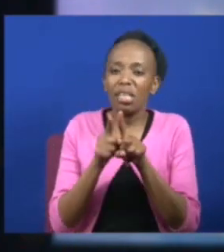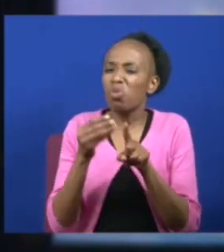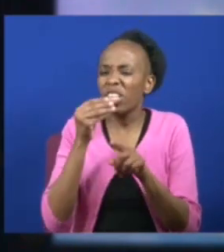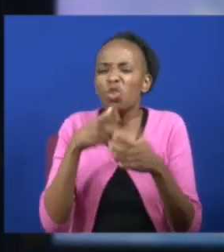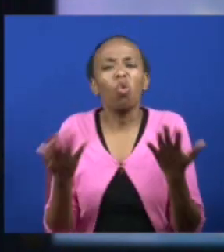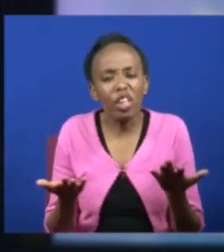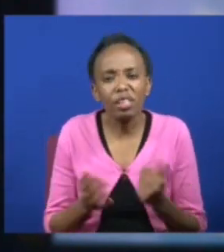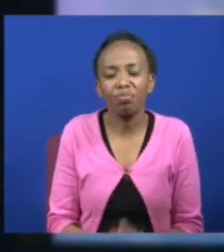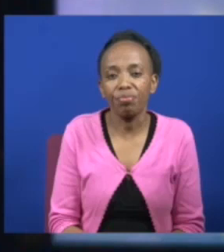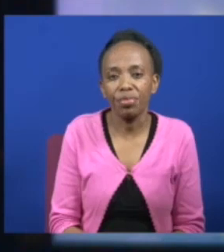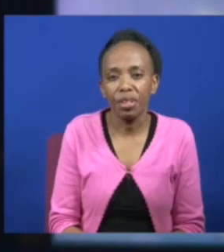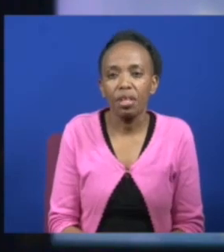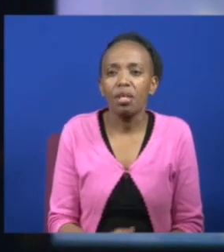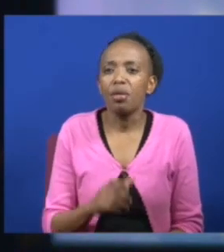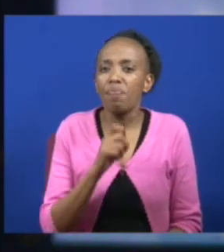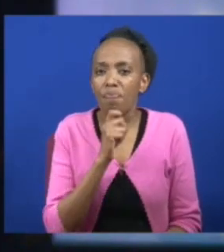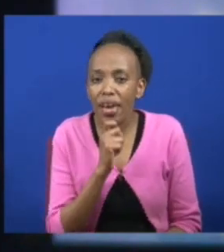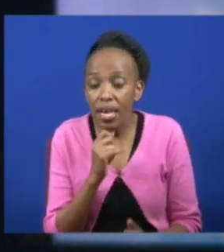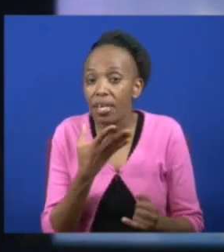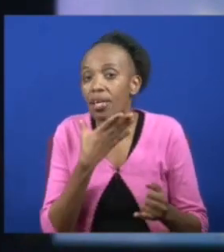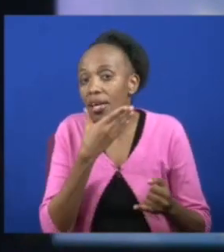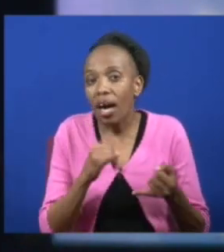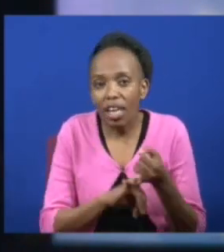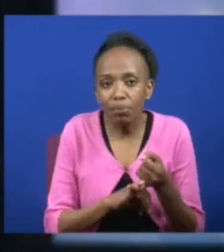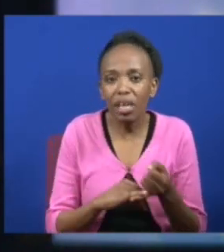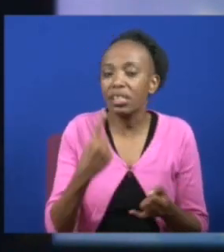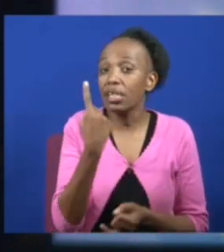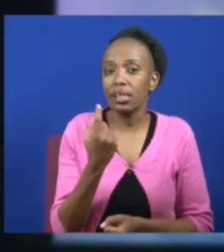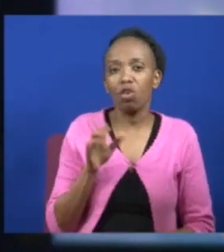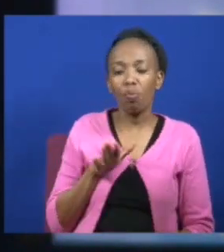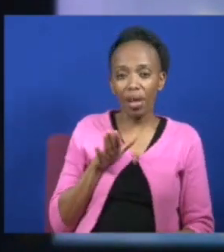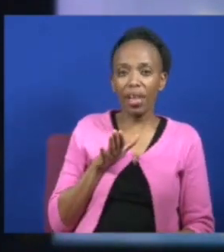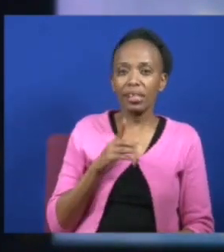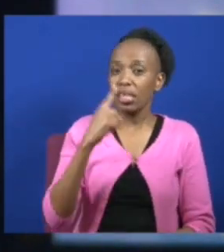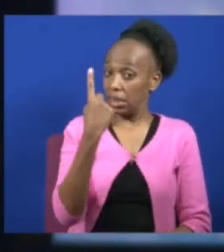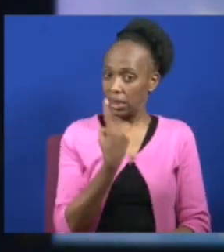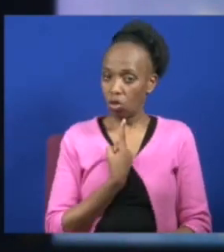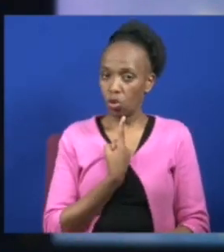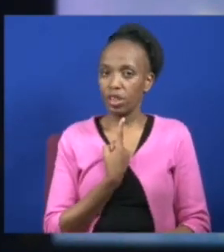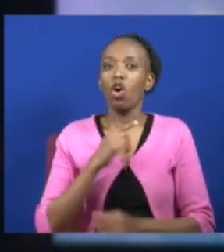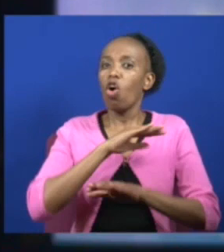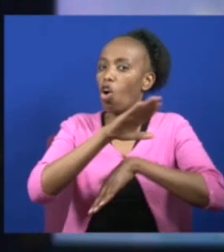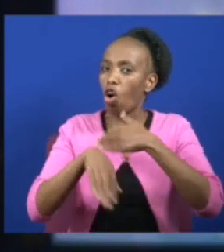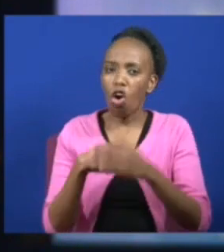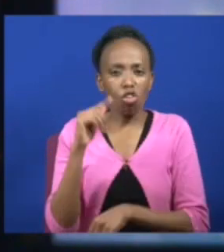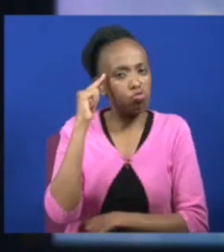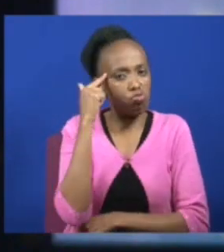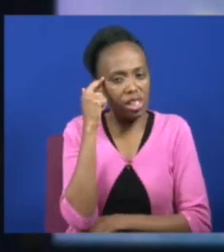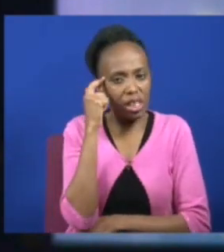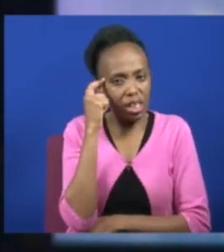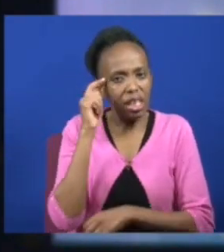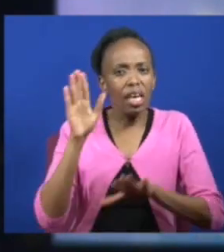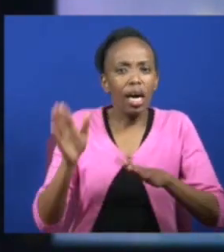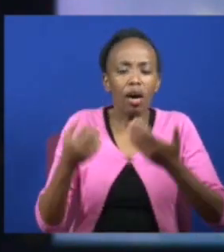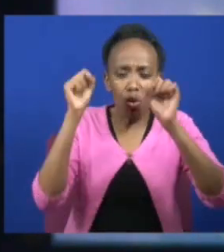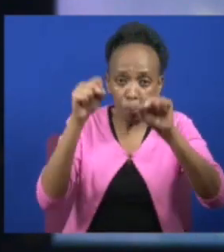what? Men, husbands, single mothers, singles are all asking, how